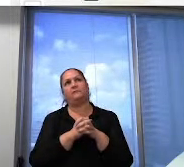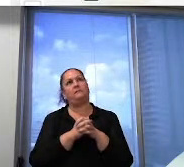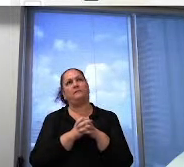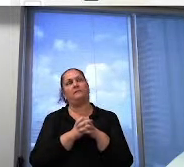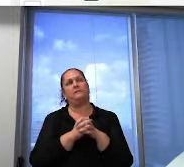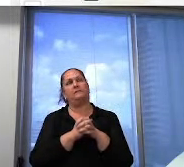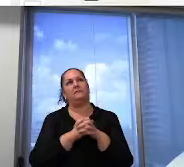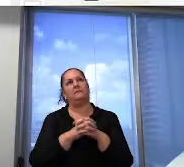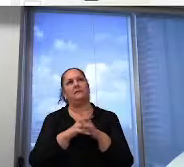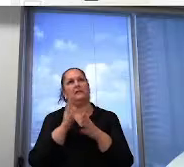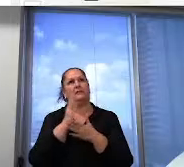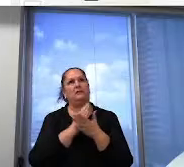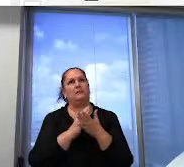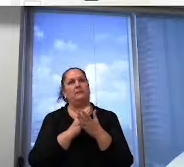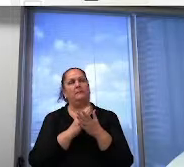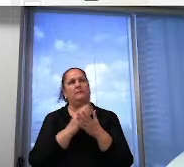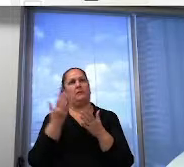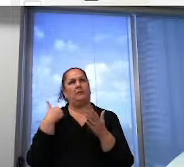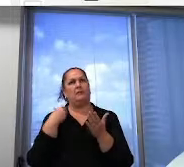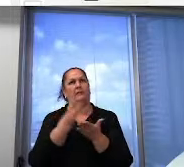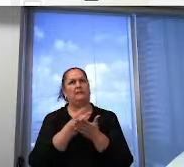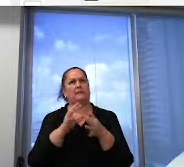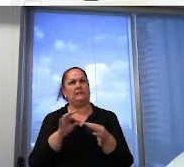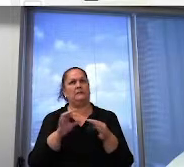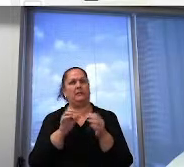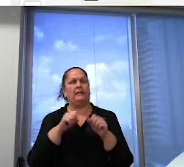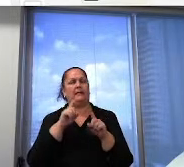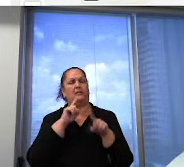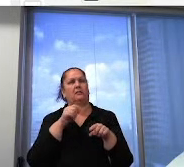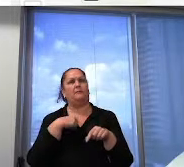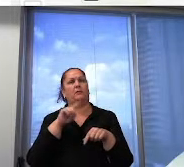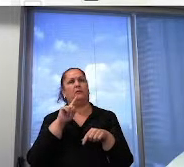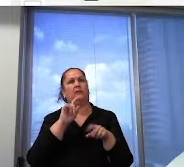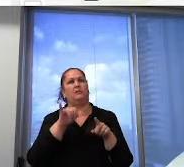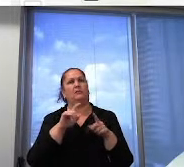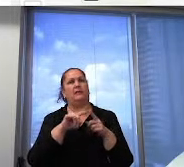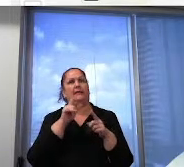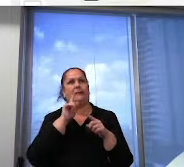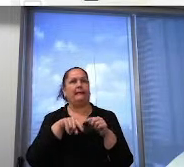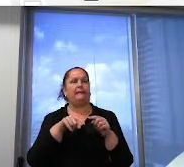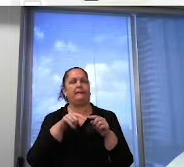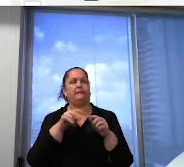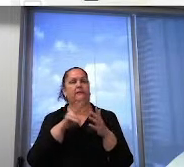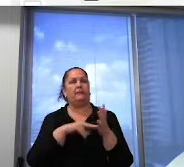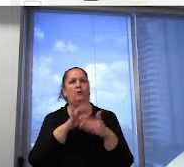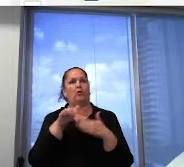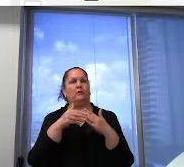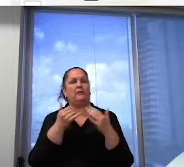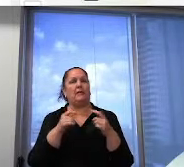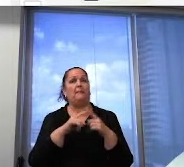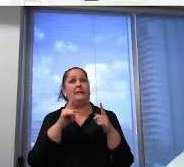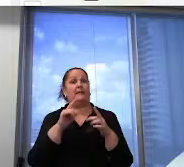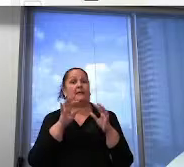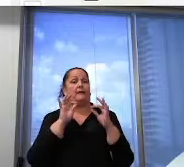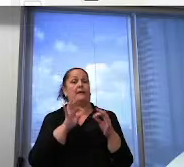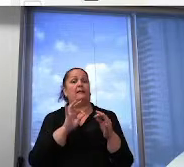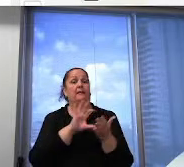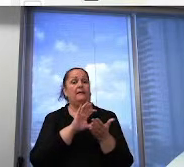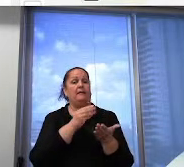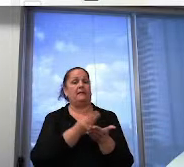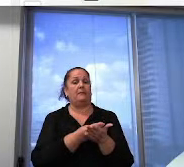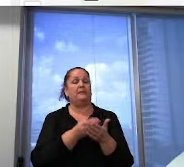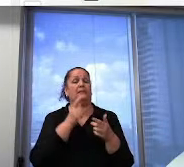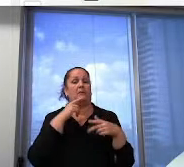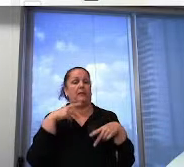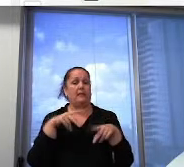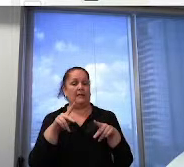There's some pieces of my testimony that are probably best to answer your question. I cannot cite them all, but the optimal budget is